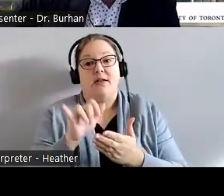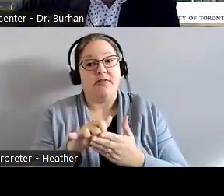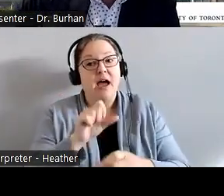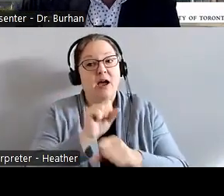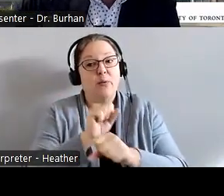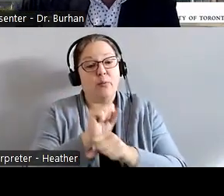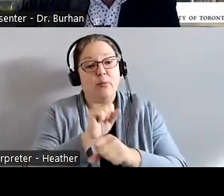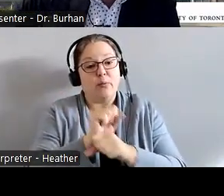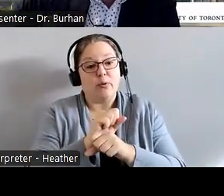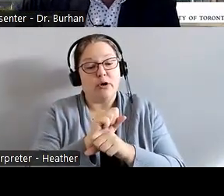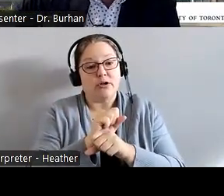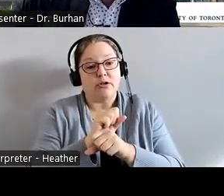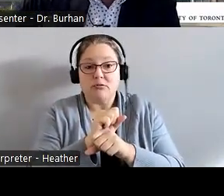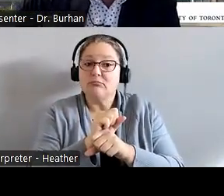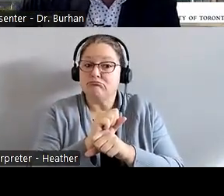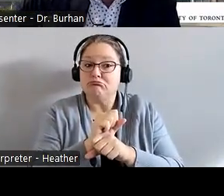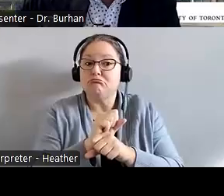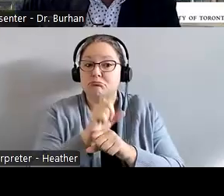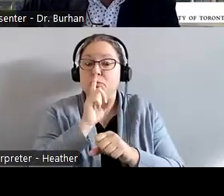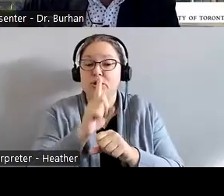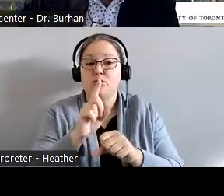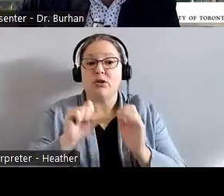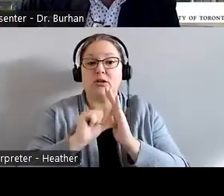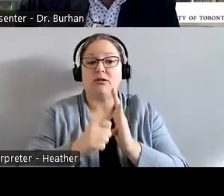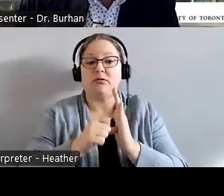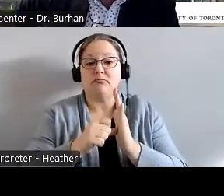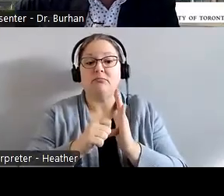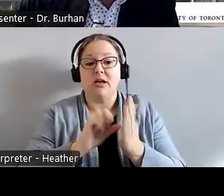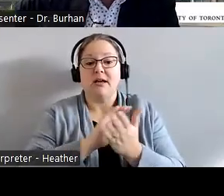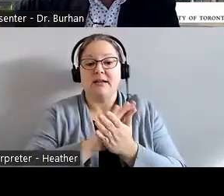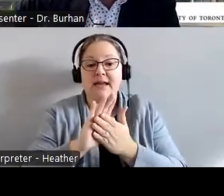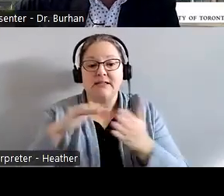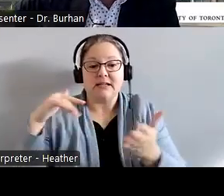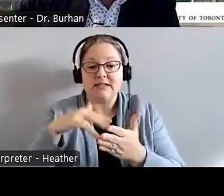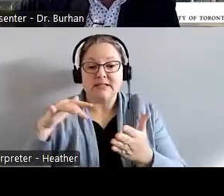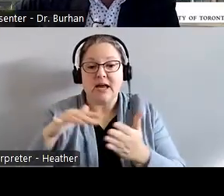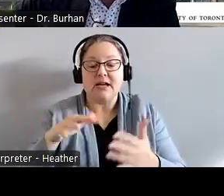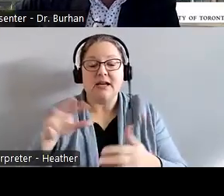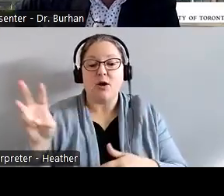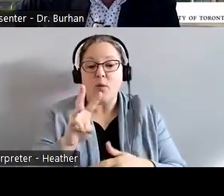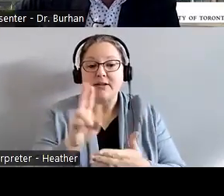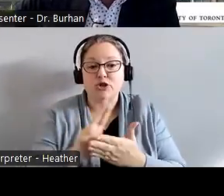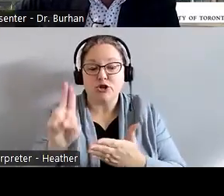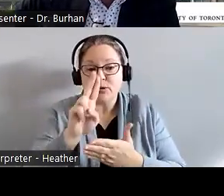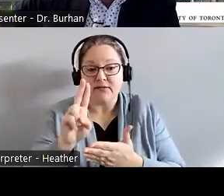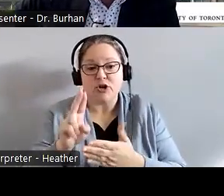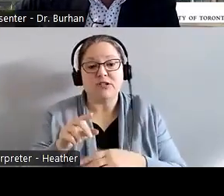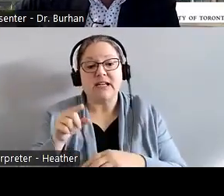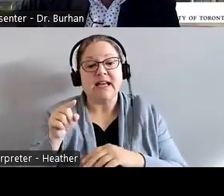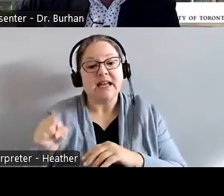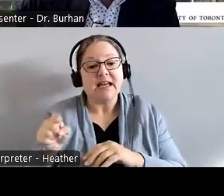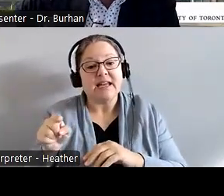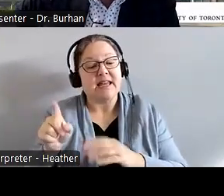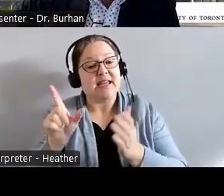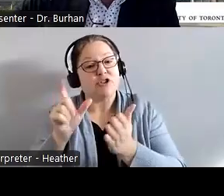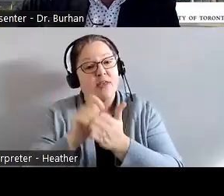highlighted and articulated quite nicely by Dr. Montero Dasso, who's at the Western University, and he's going to be one of the authors